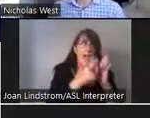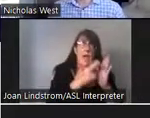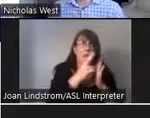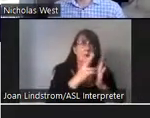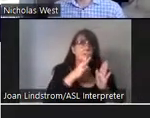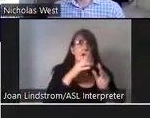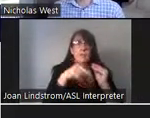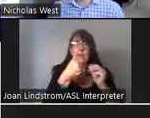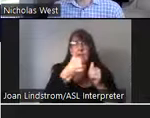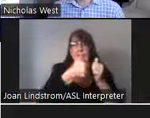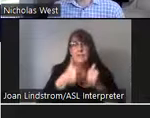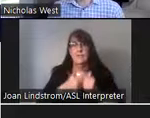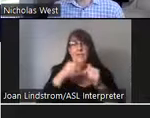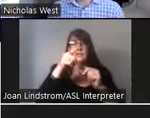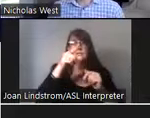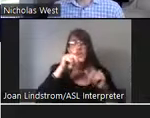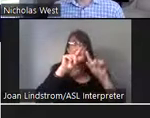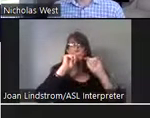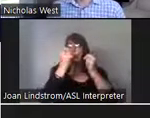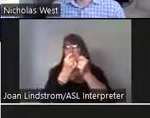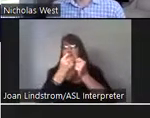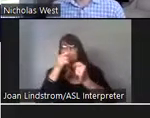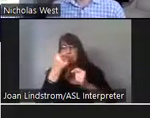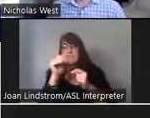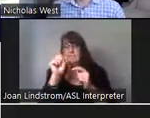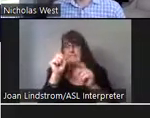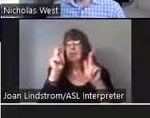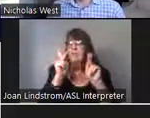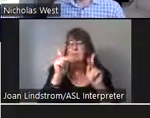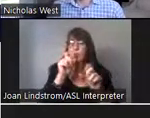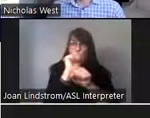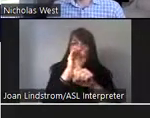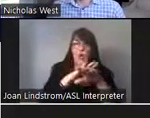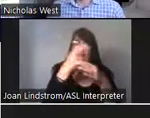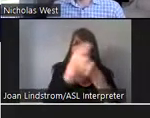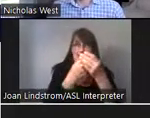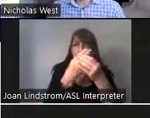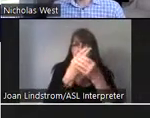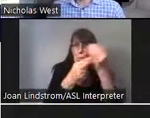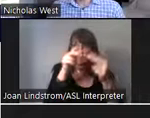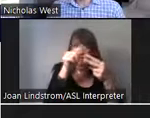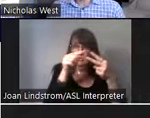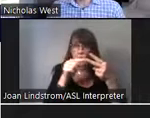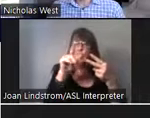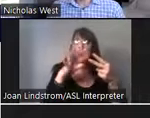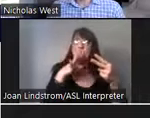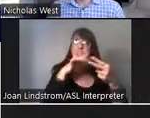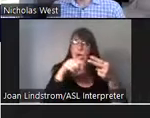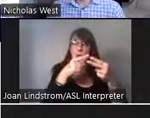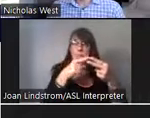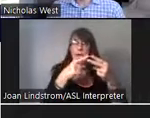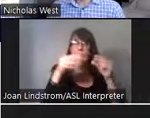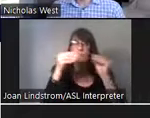these individual programs, and there's teams of GSA folks who work on each of these who could talk about much